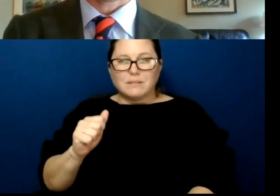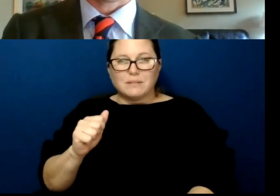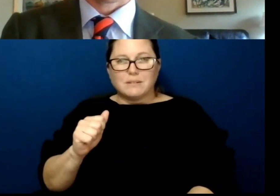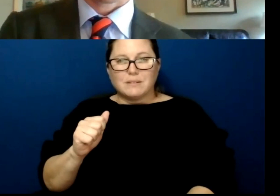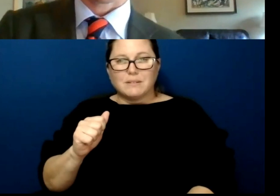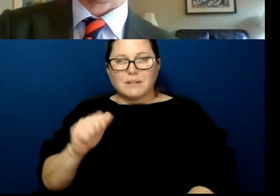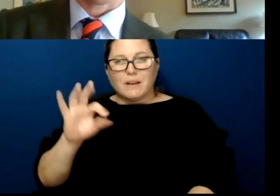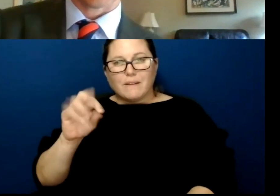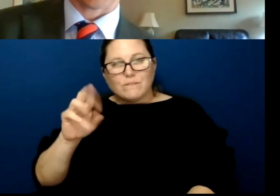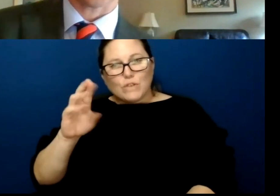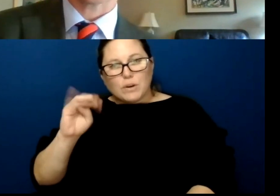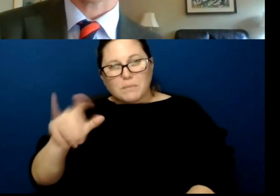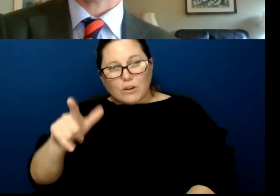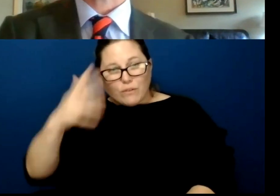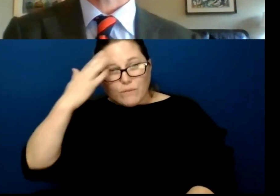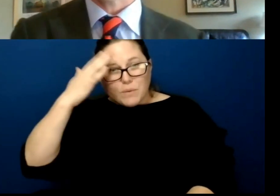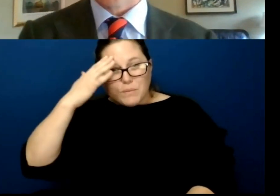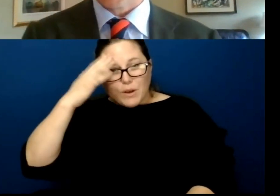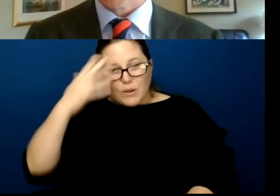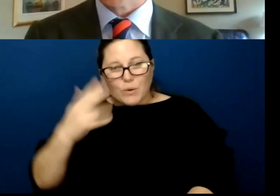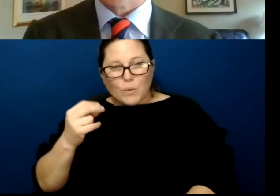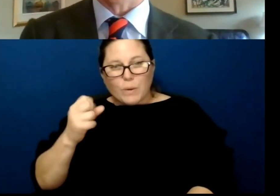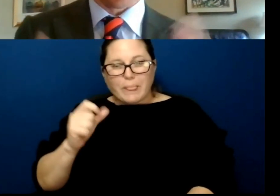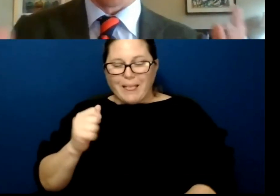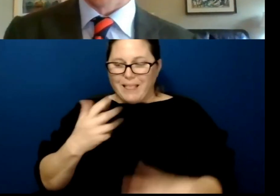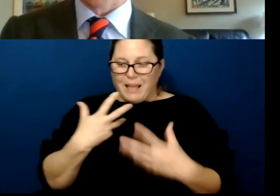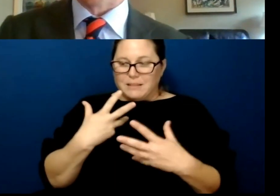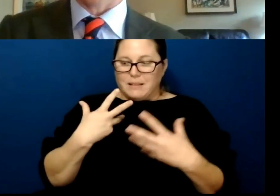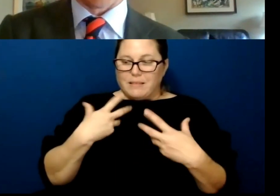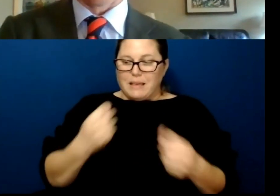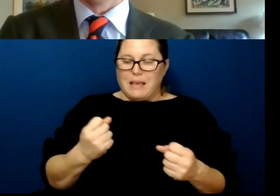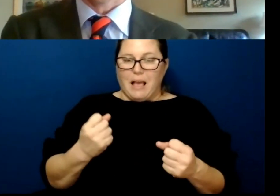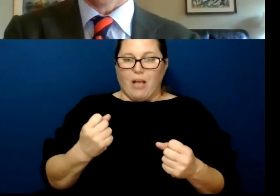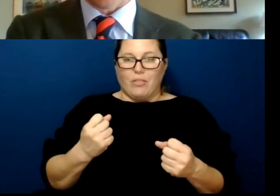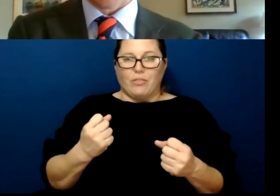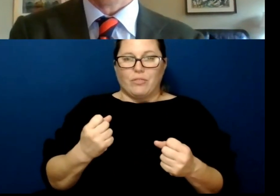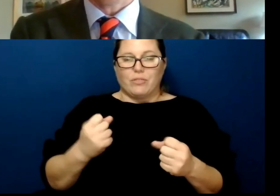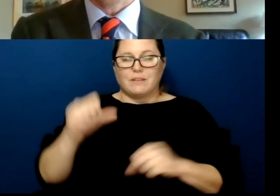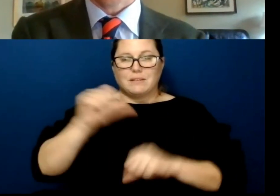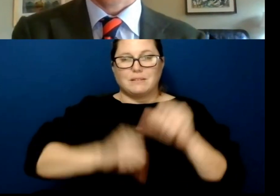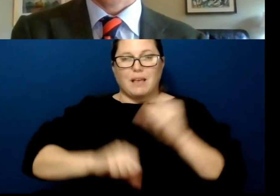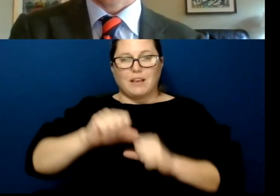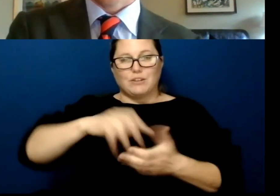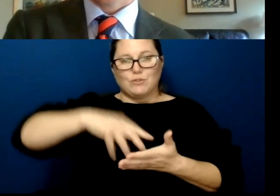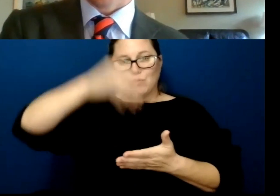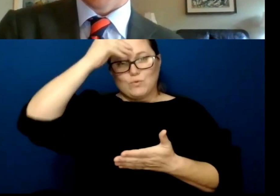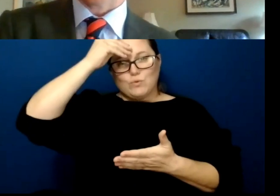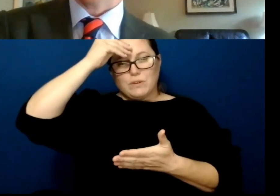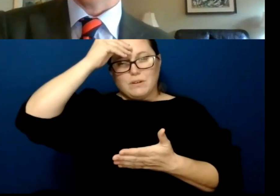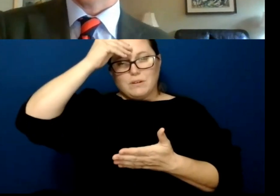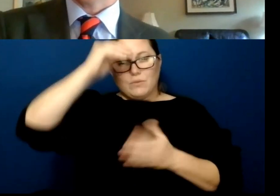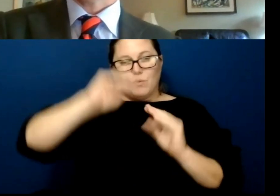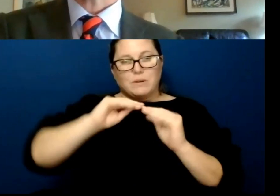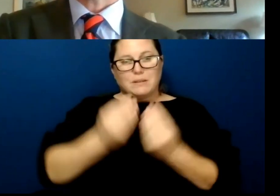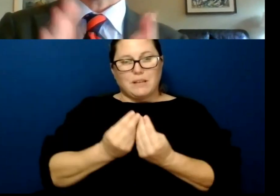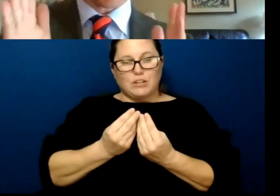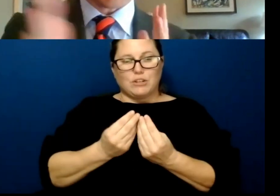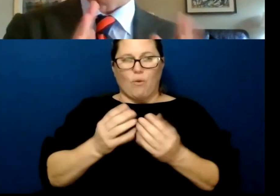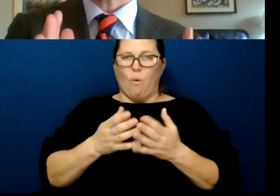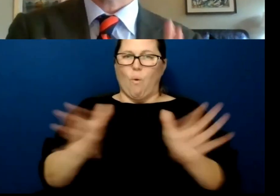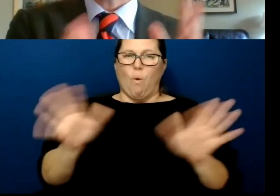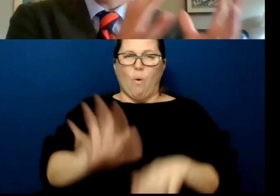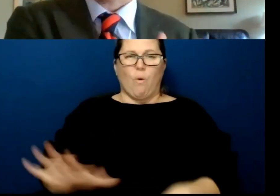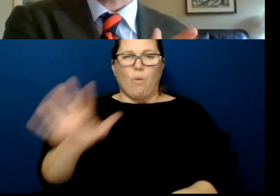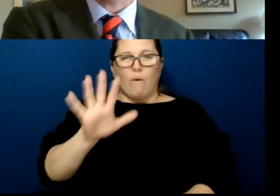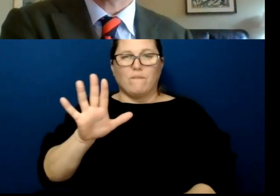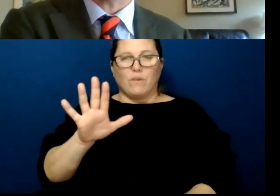HOSA? The Health Science Student Organization. It's all over the country. A lot of HOSA today. That's right. So a